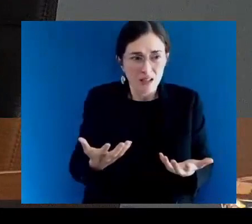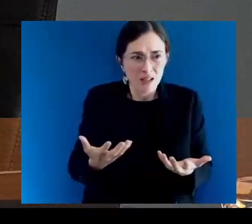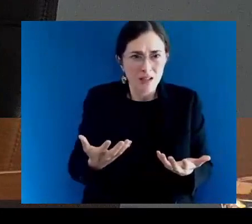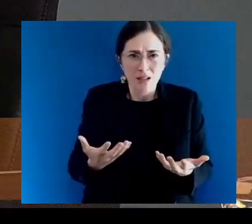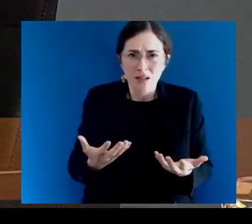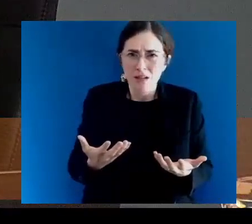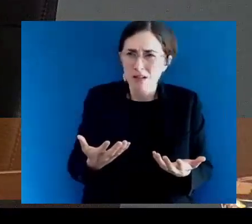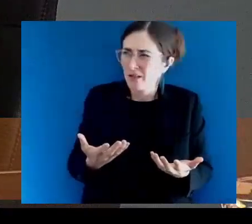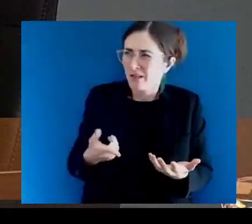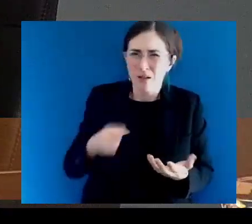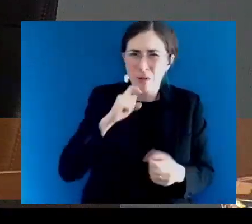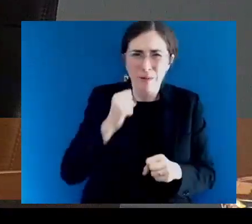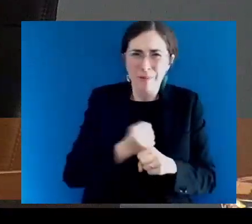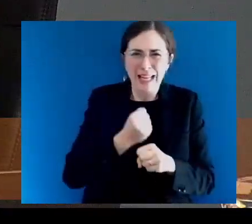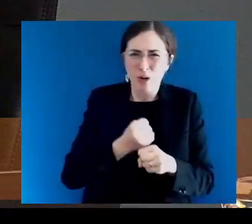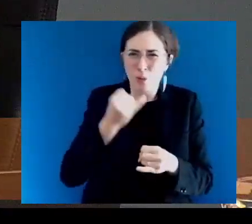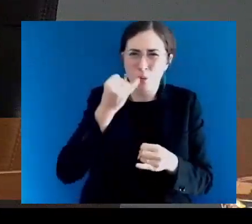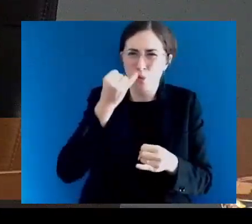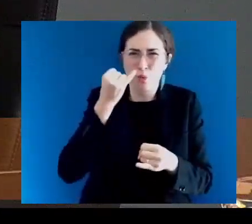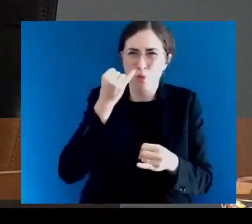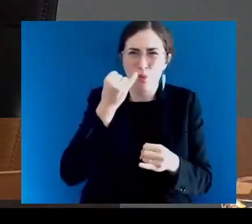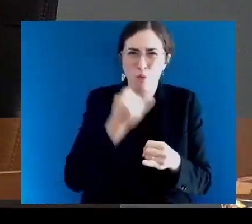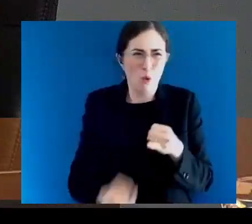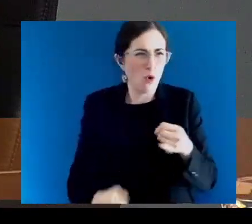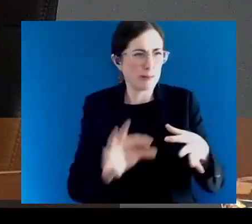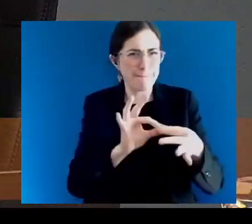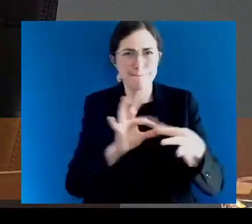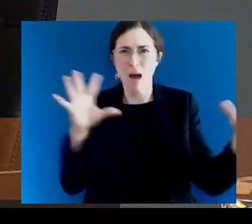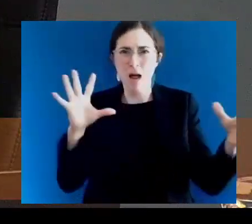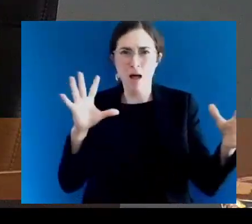even further from country.